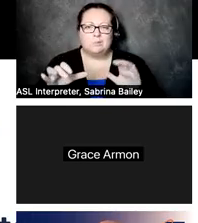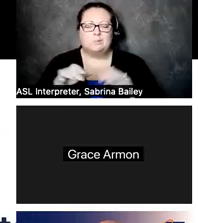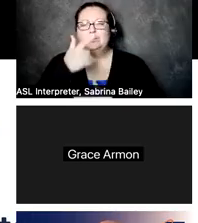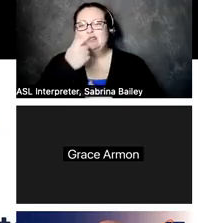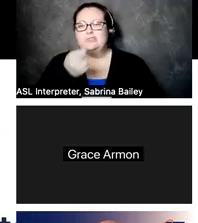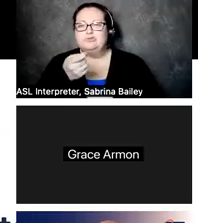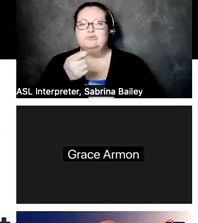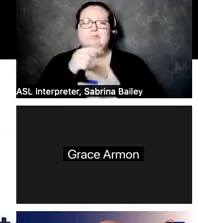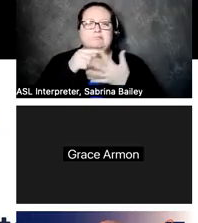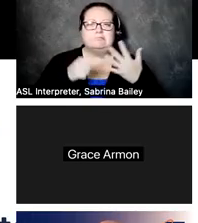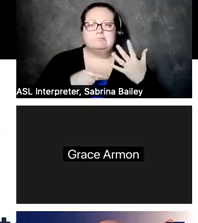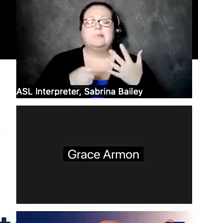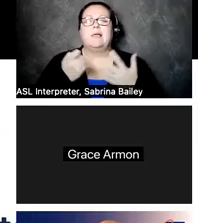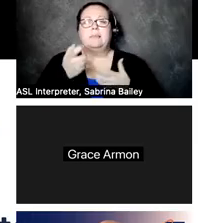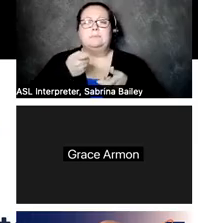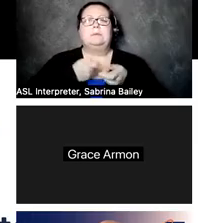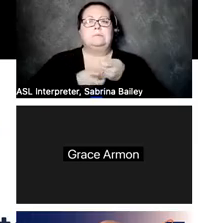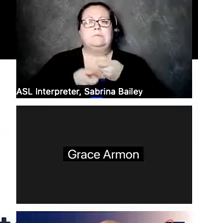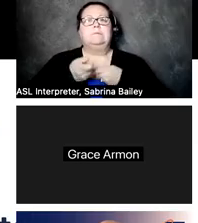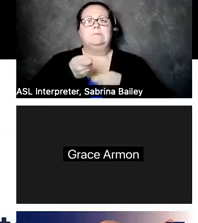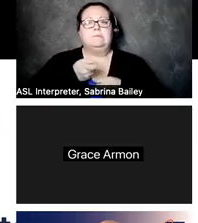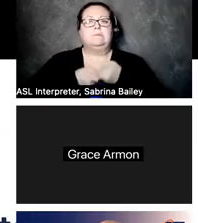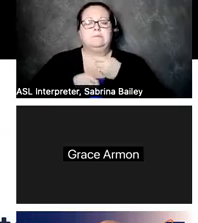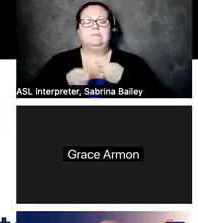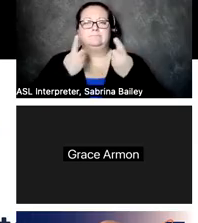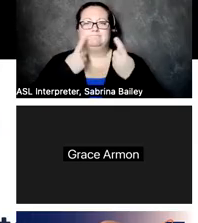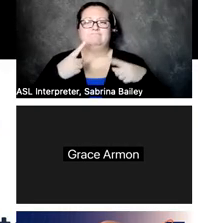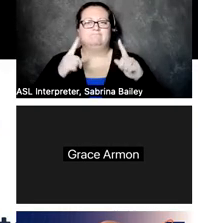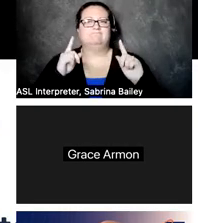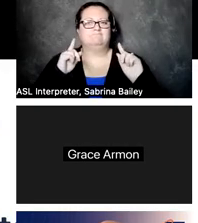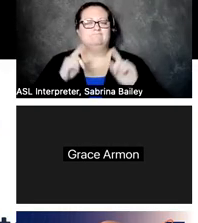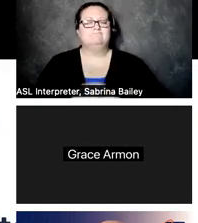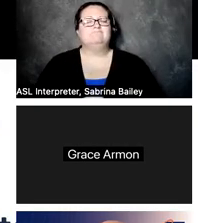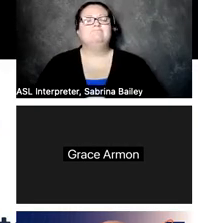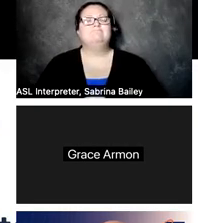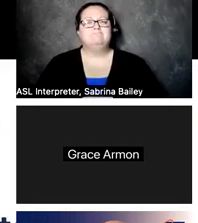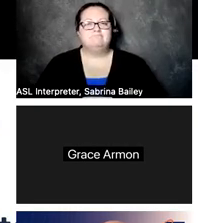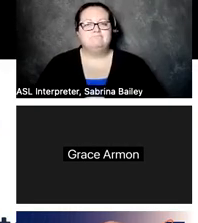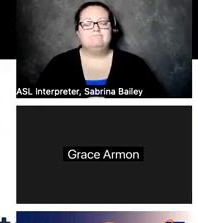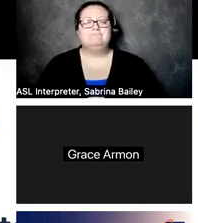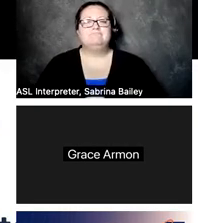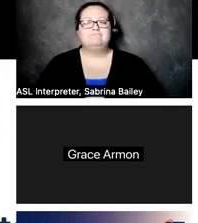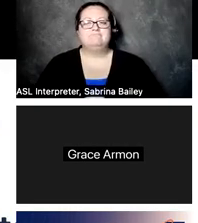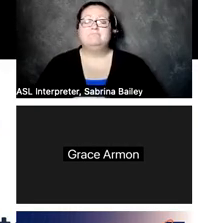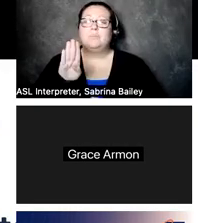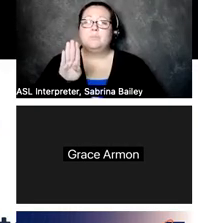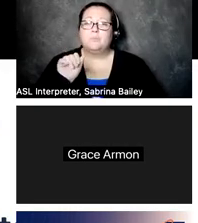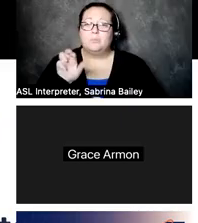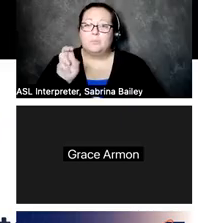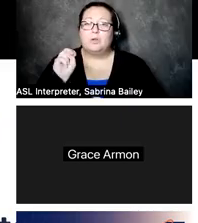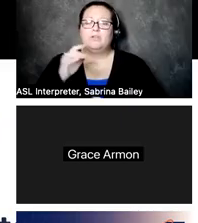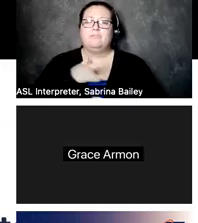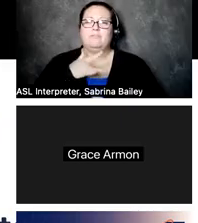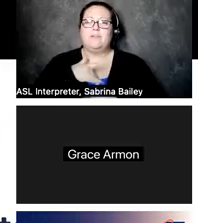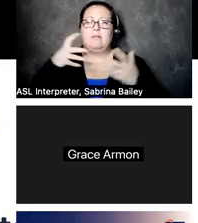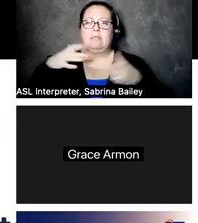in. So it took a little bit for us to get to that space. Barton had a lot of pressure on